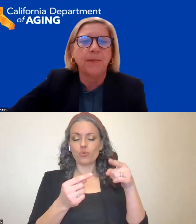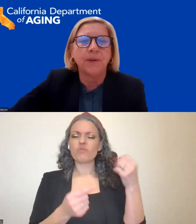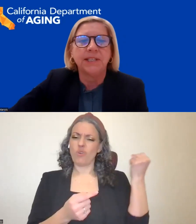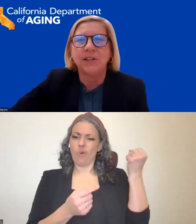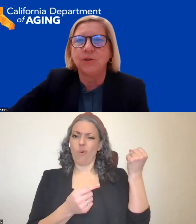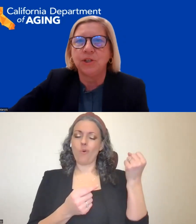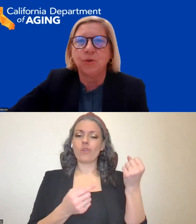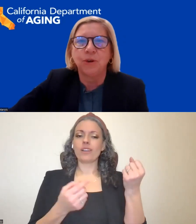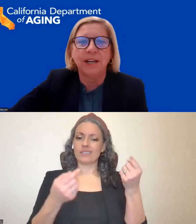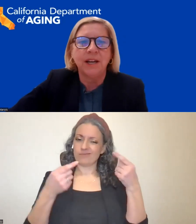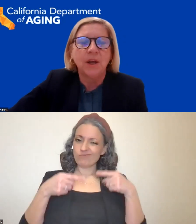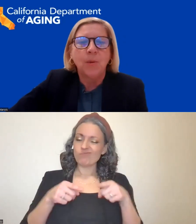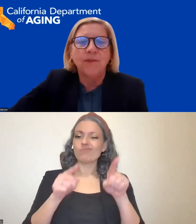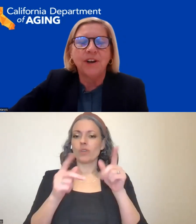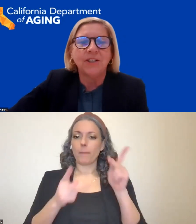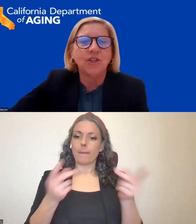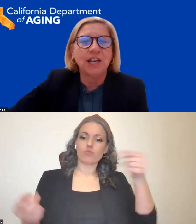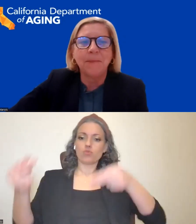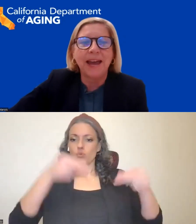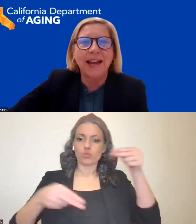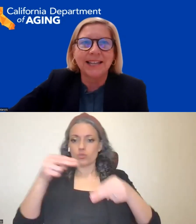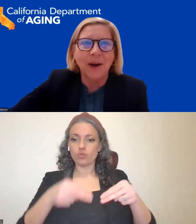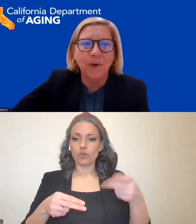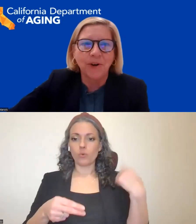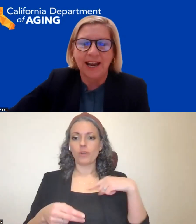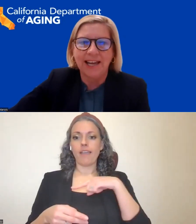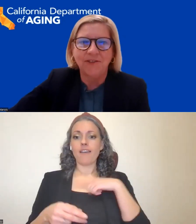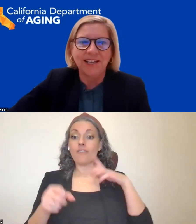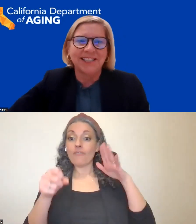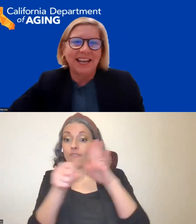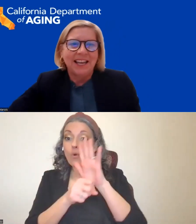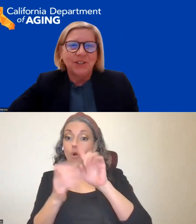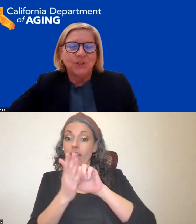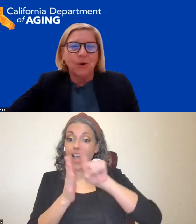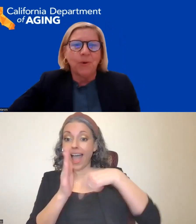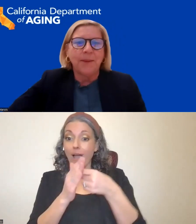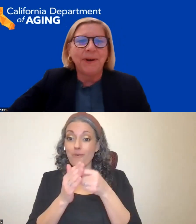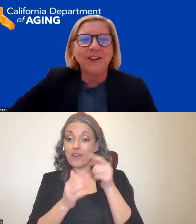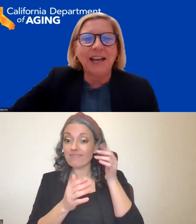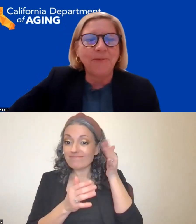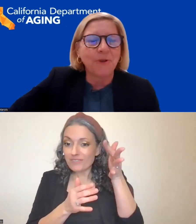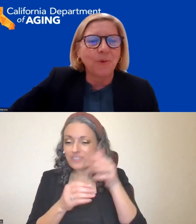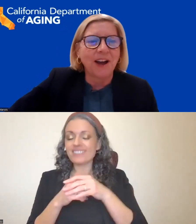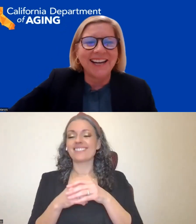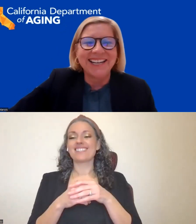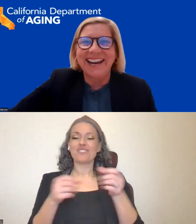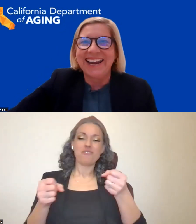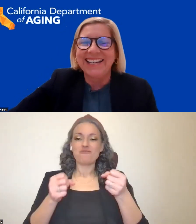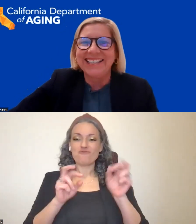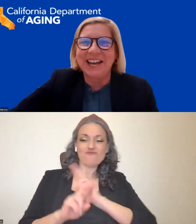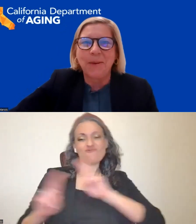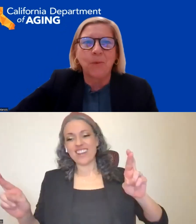while people continue to join. We've got a jam-packed hour ahead of us. So buckle up for the